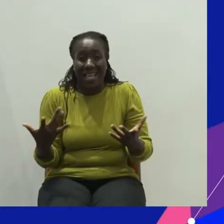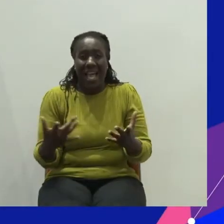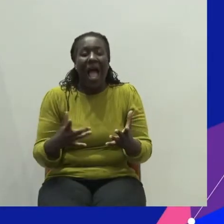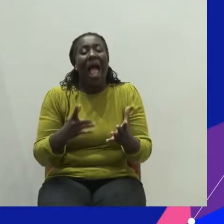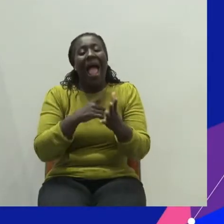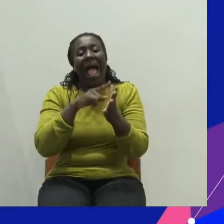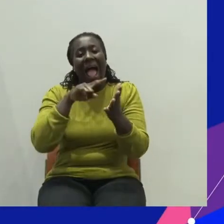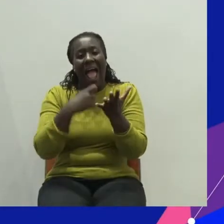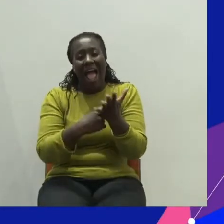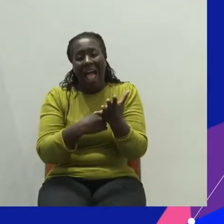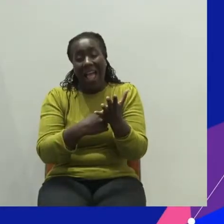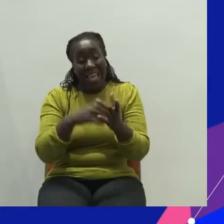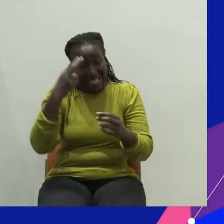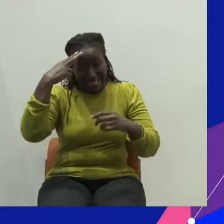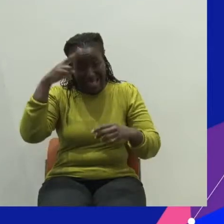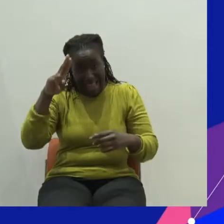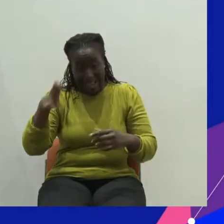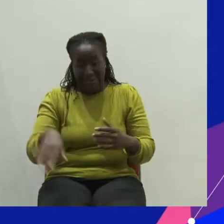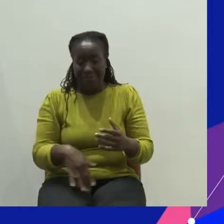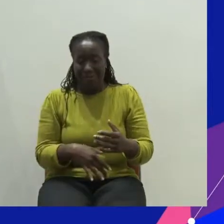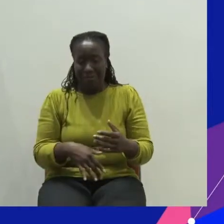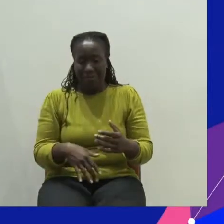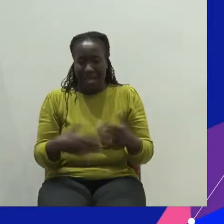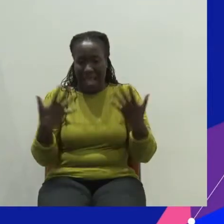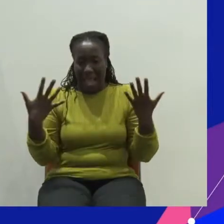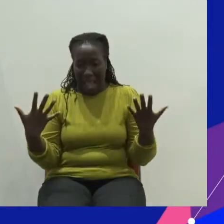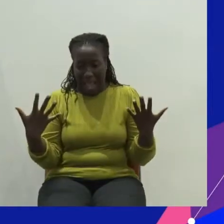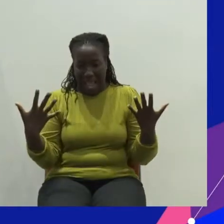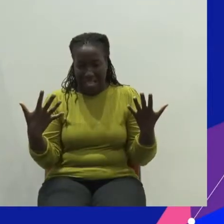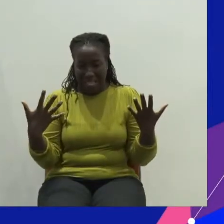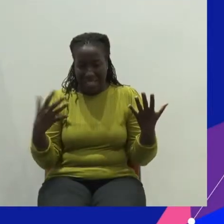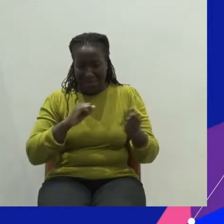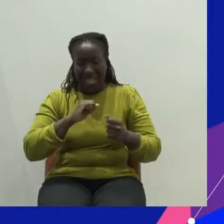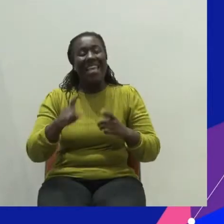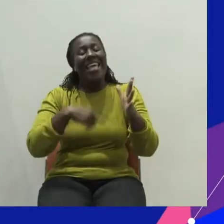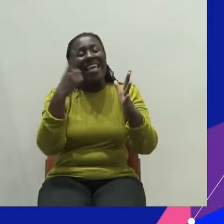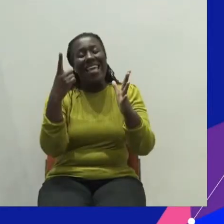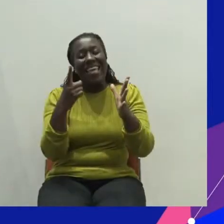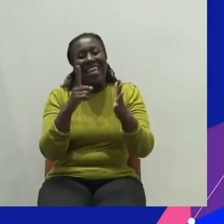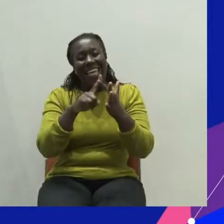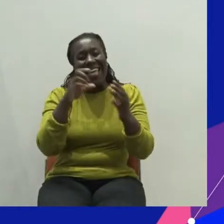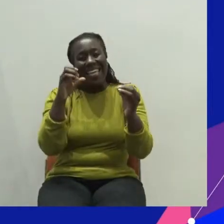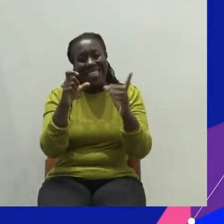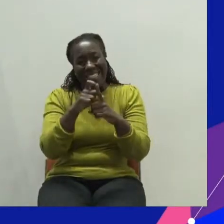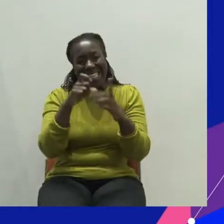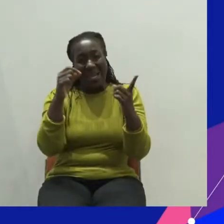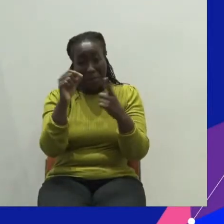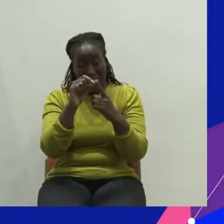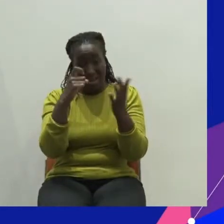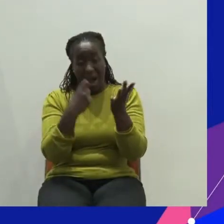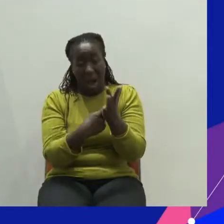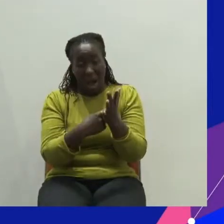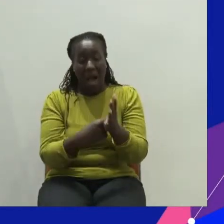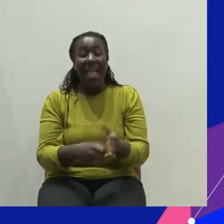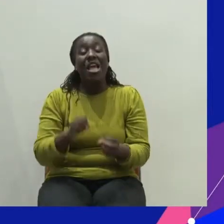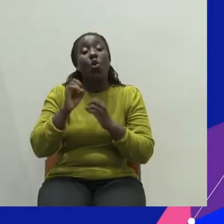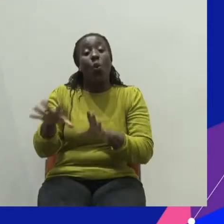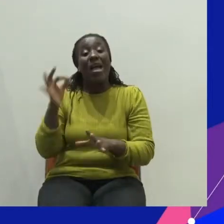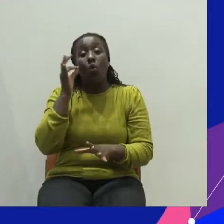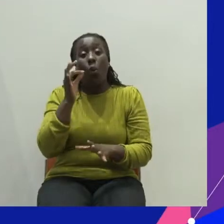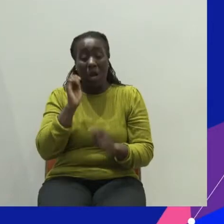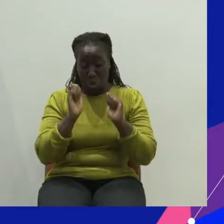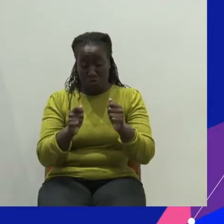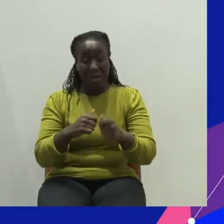anaerobic, it's actually called enhanced biological phosphorus recovery, EBPR, is a wastewater treatment process that